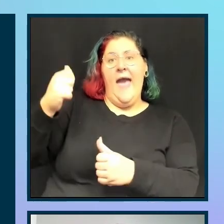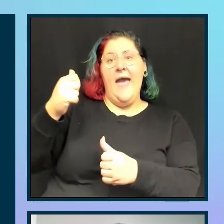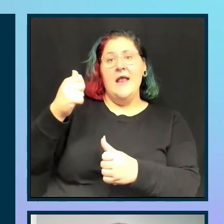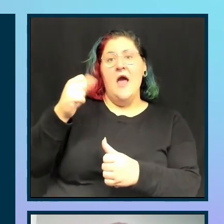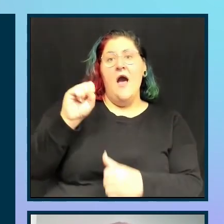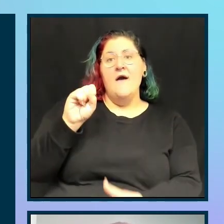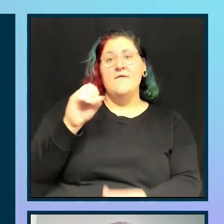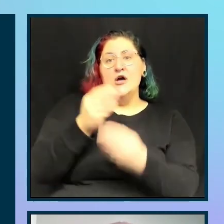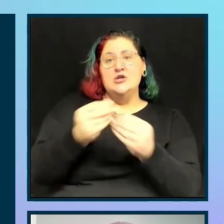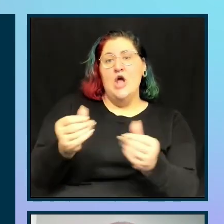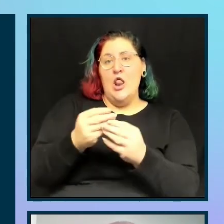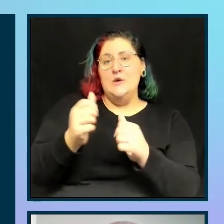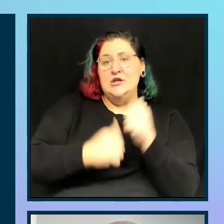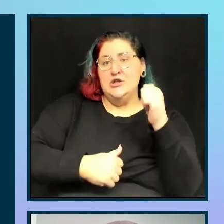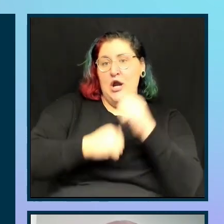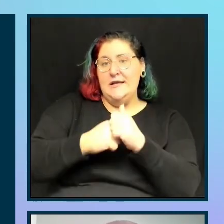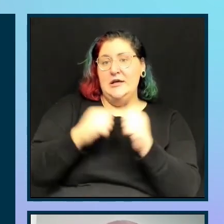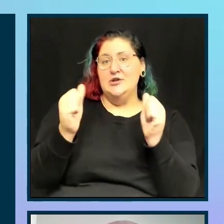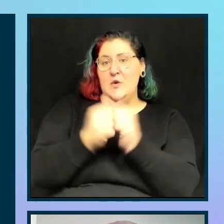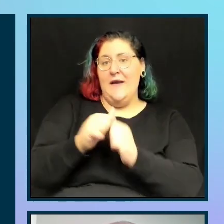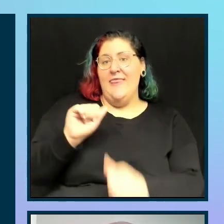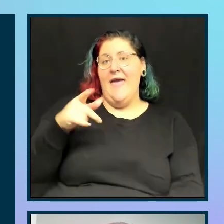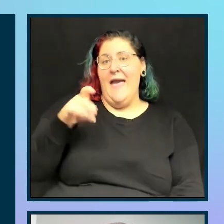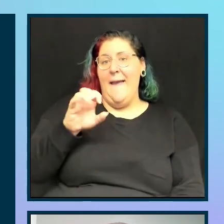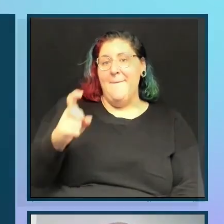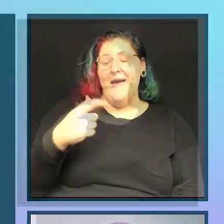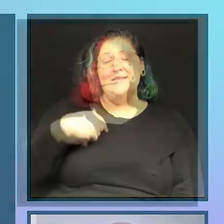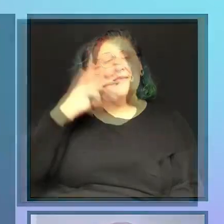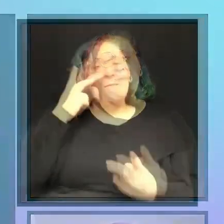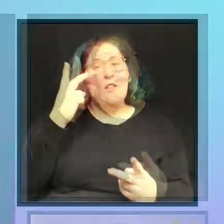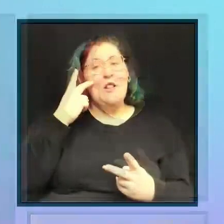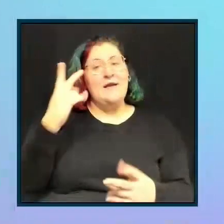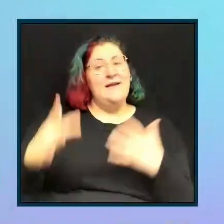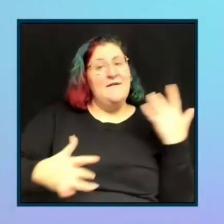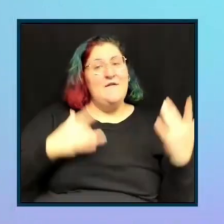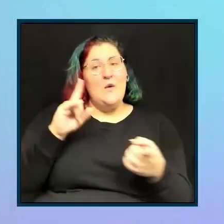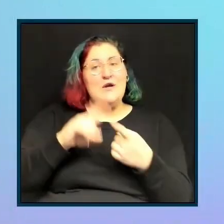kind of questions that may come up from the presentation today.